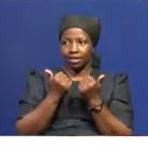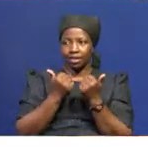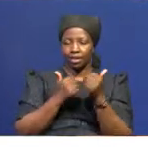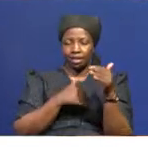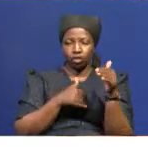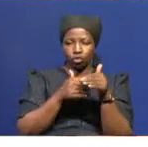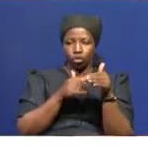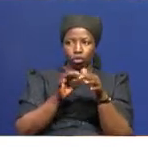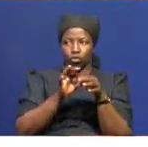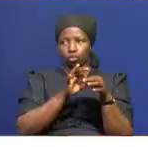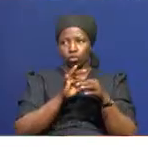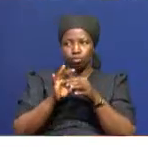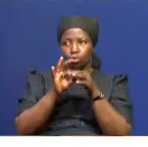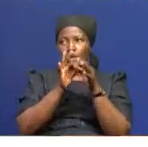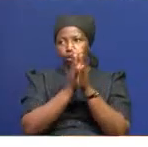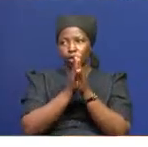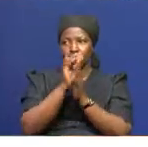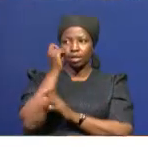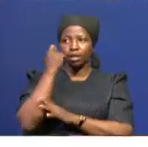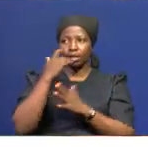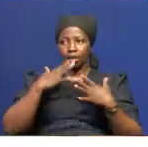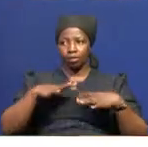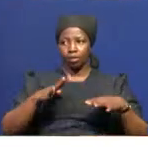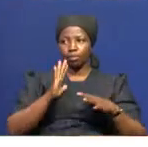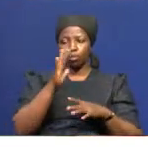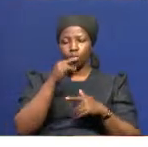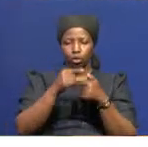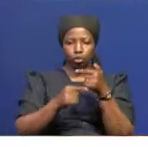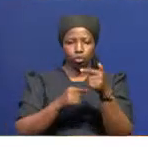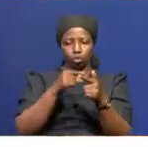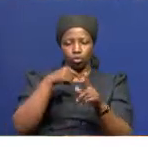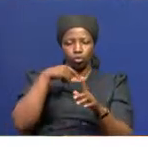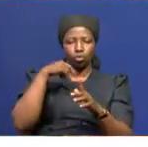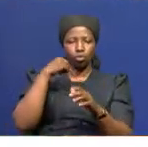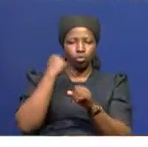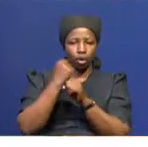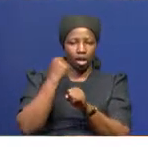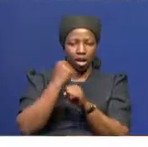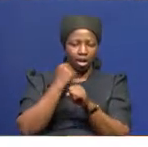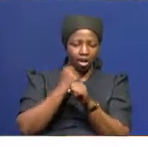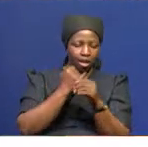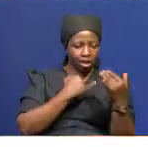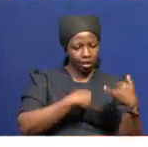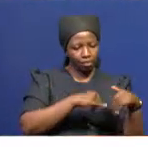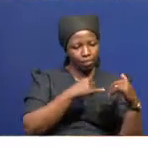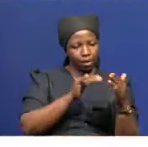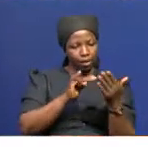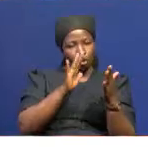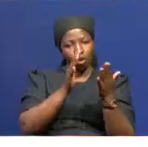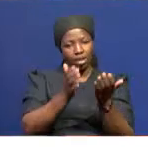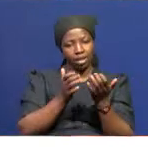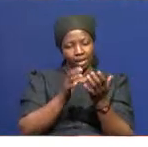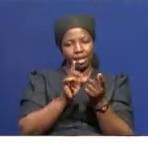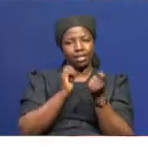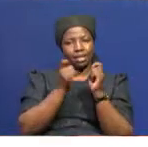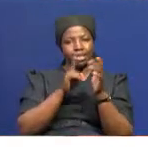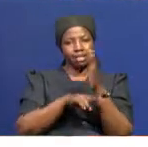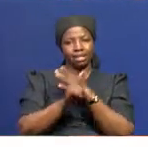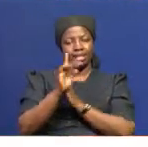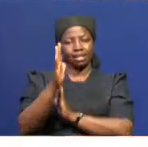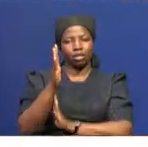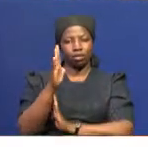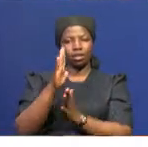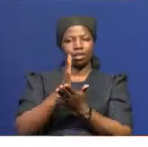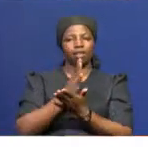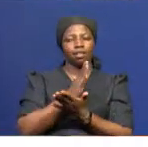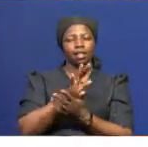close collaboration with the people of Kenya, will continue to pursue and implement the much-needed reforms within the security